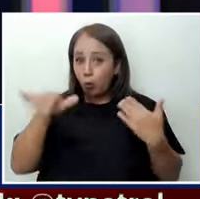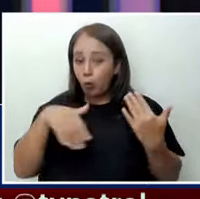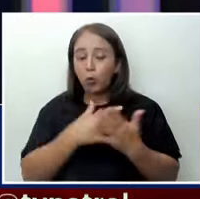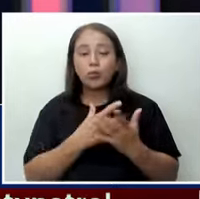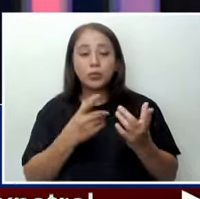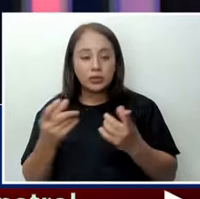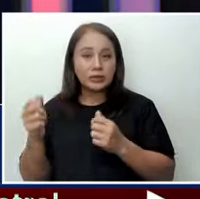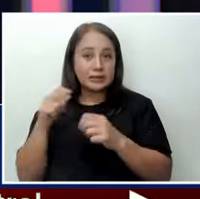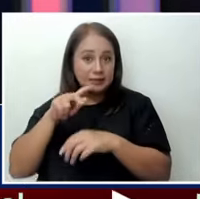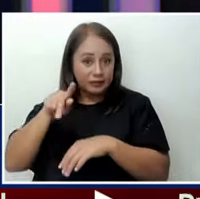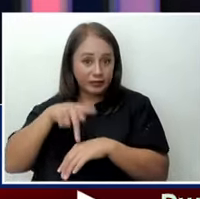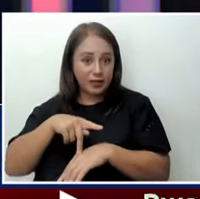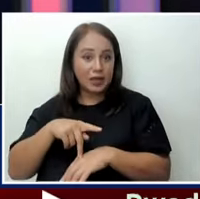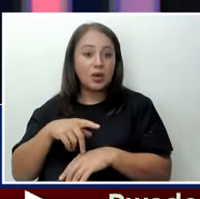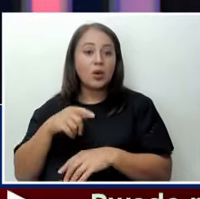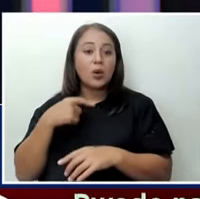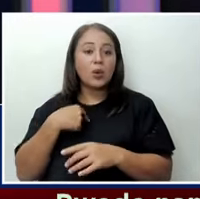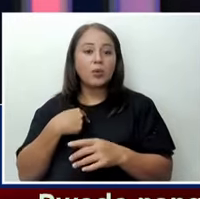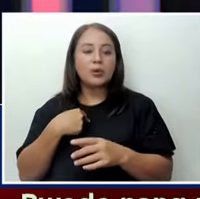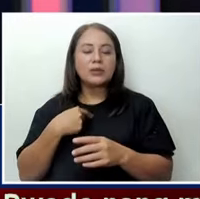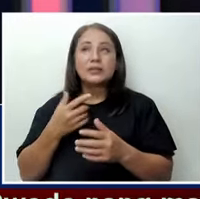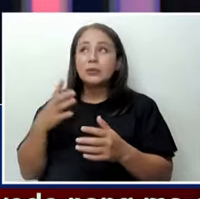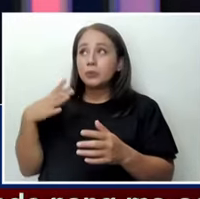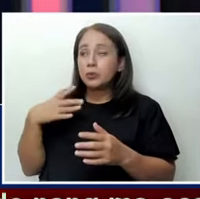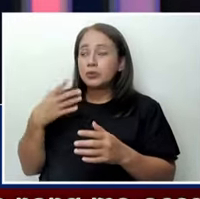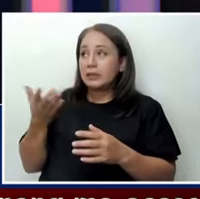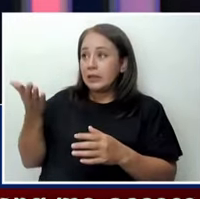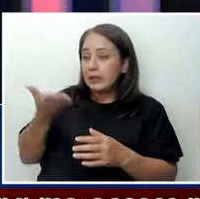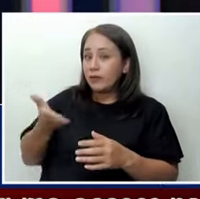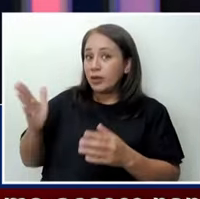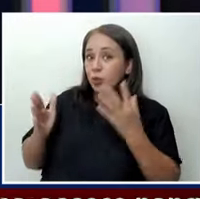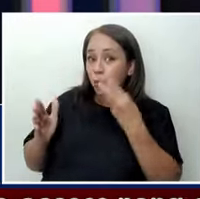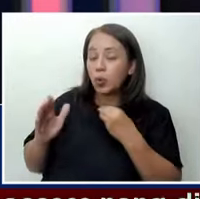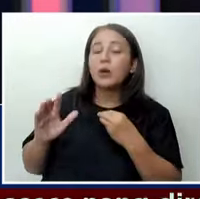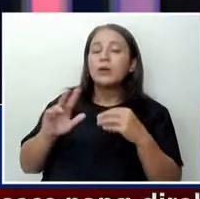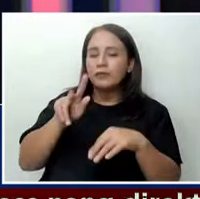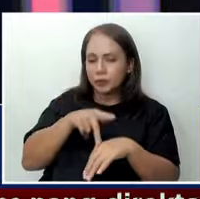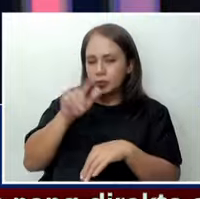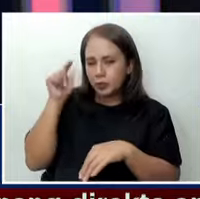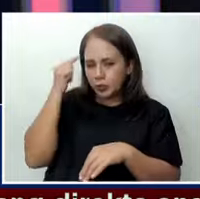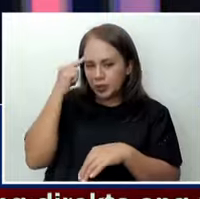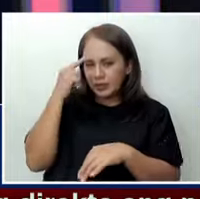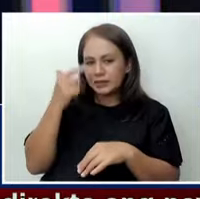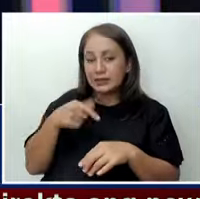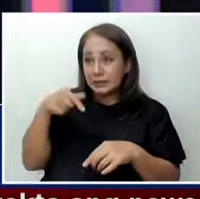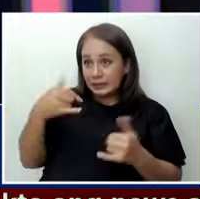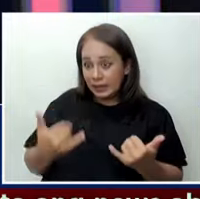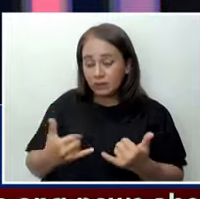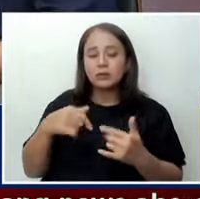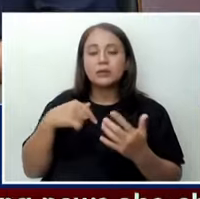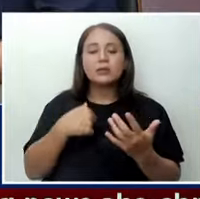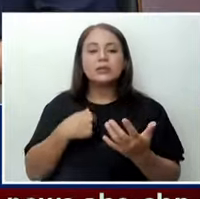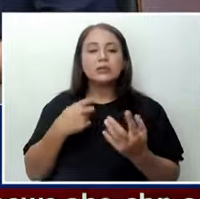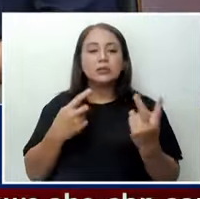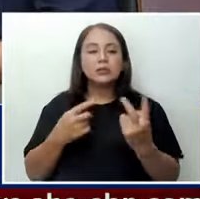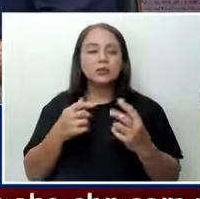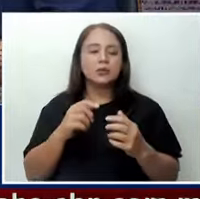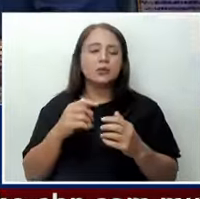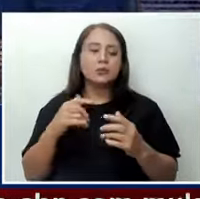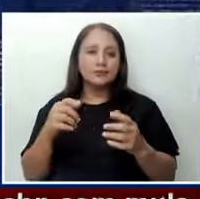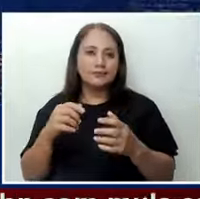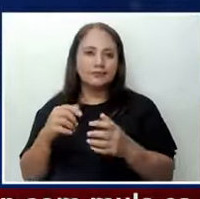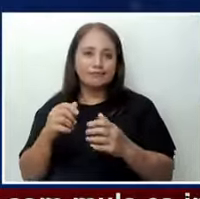the Philippines is at the invitation of the Philippine government, and particularly in this case, this is the two militaries working